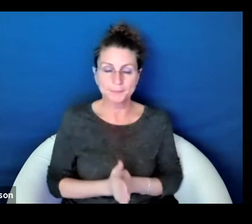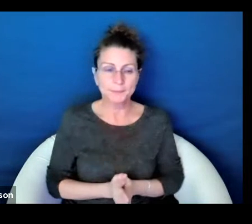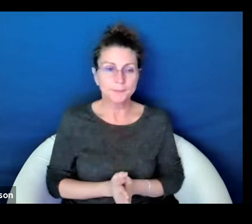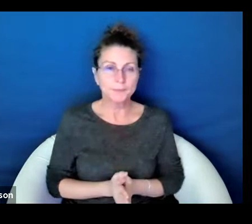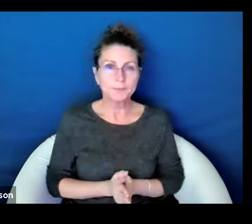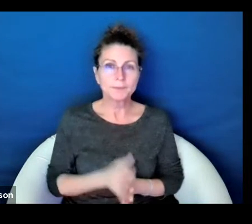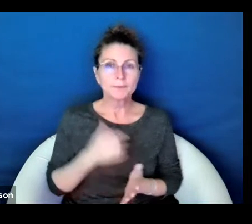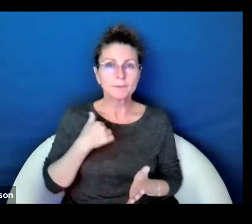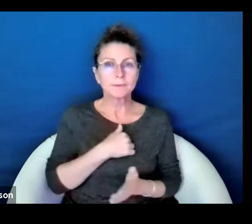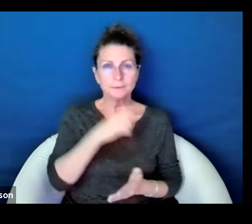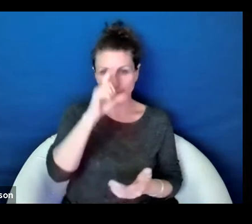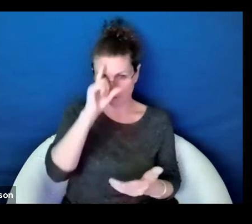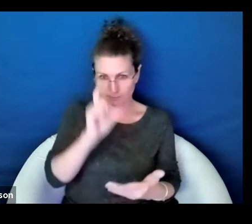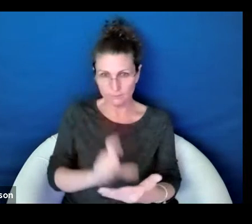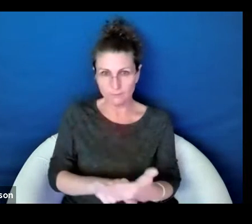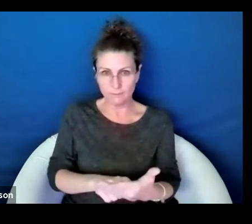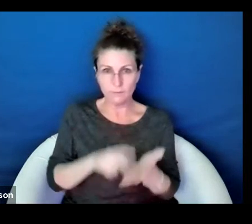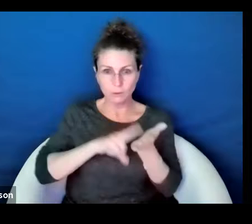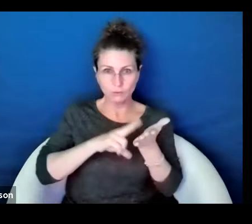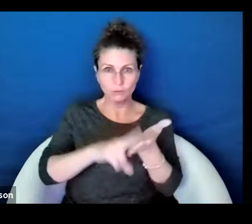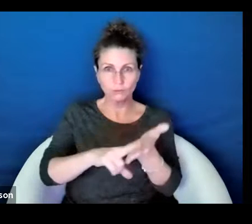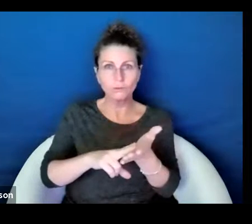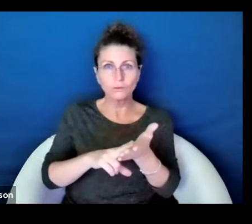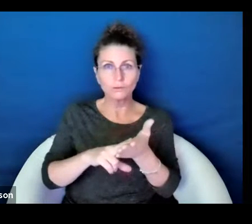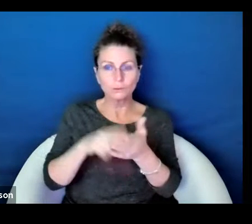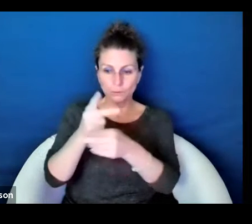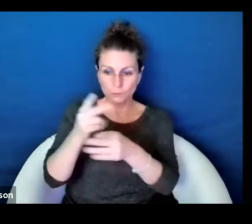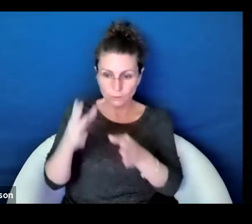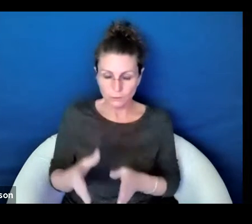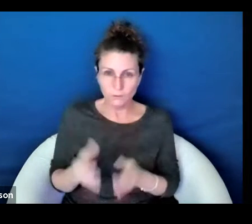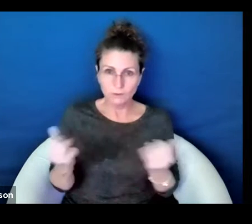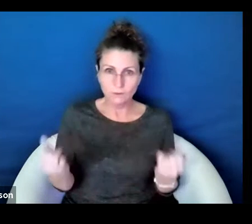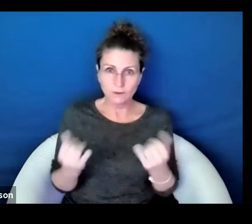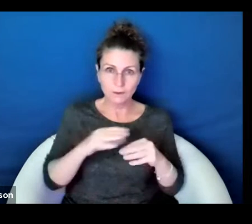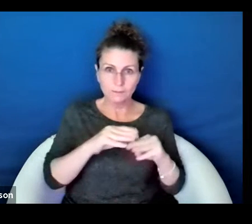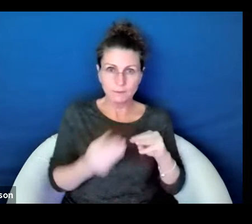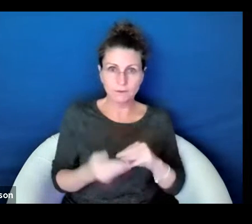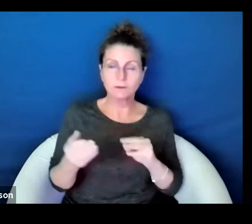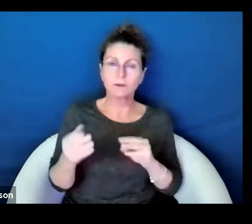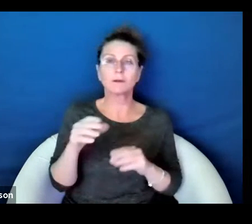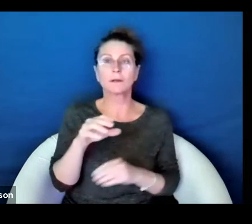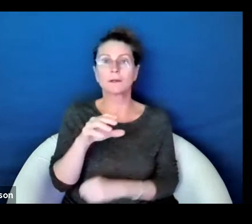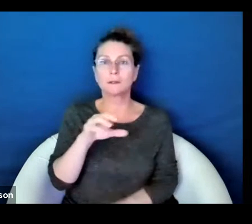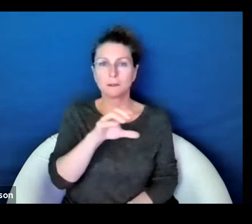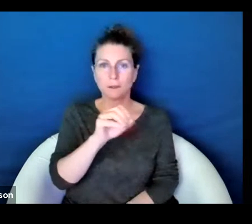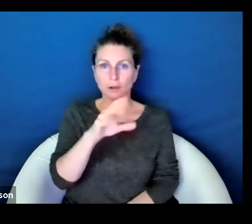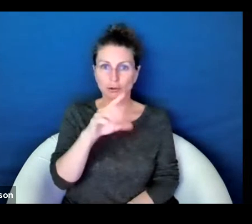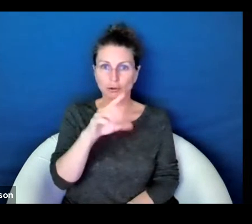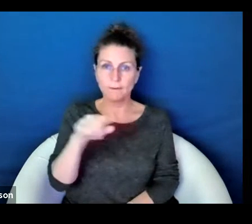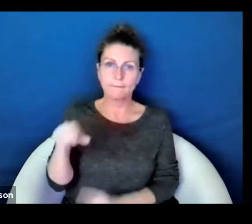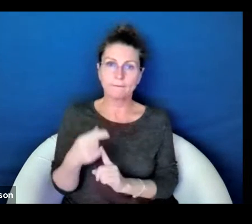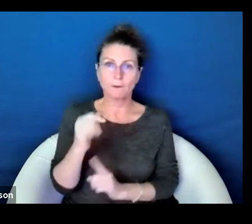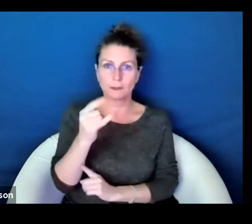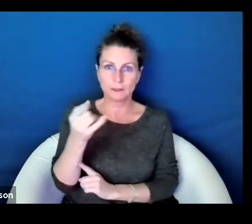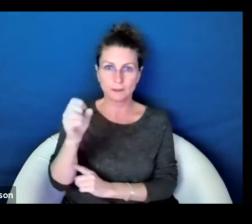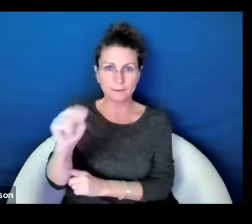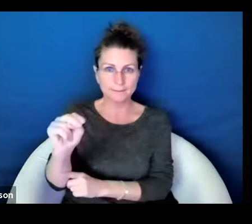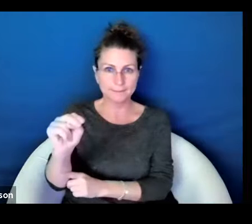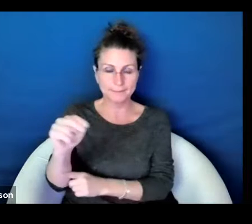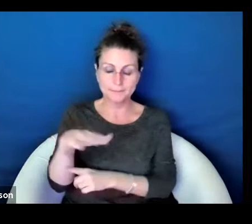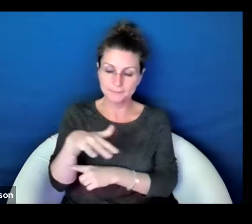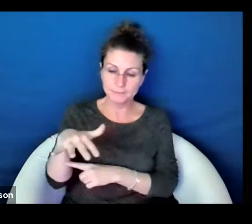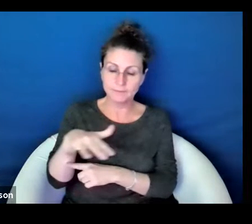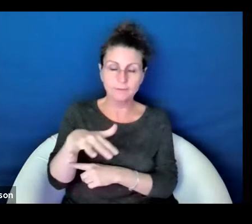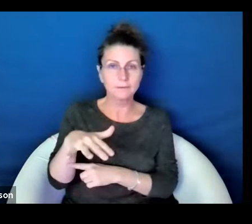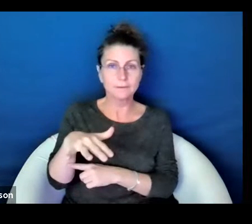We acknowledge the current treaty holders, the Mississaugas of the Credit First Nation. The territory is subject to the